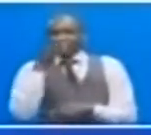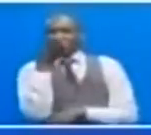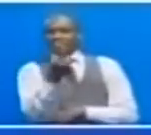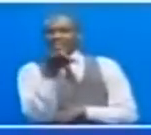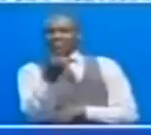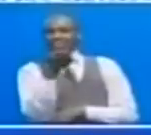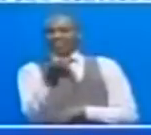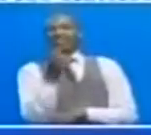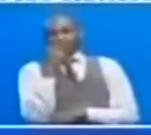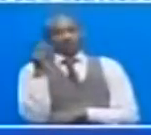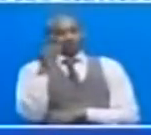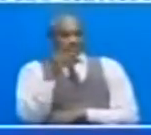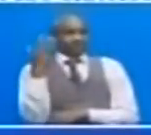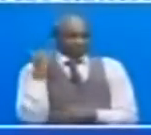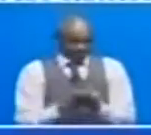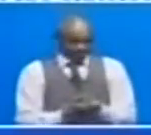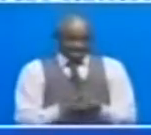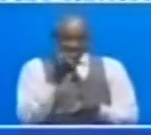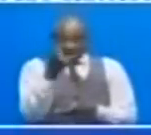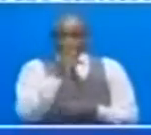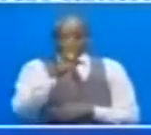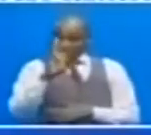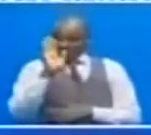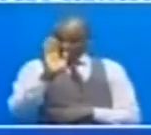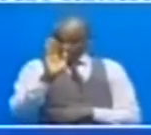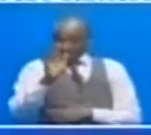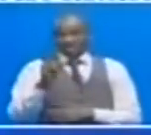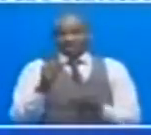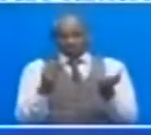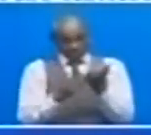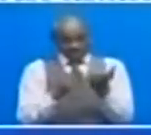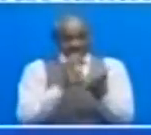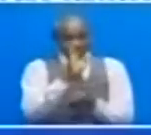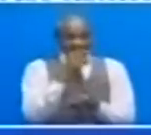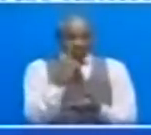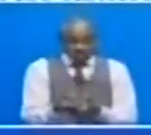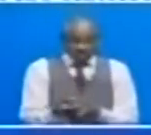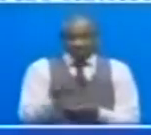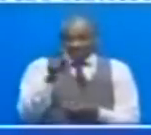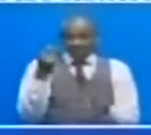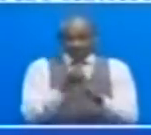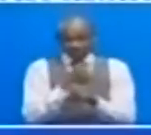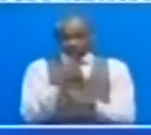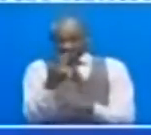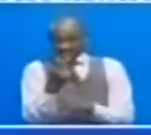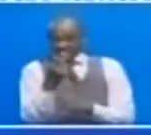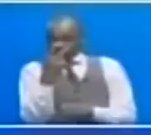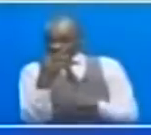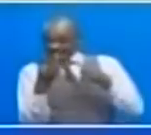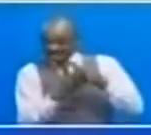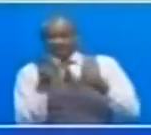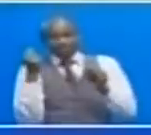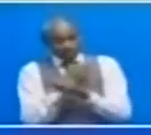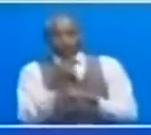adverse findings. In a statement posted on its website, the World Athletics governing body said it could not name the 28 yet due to